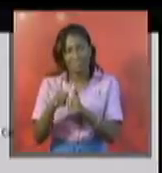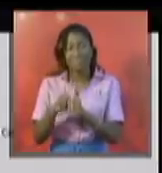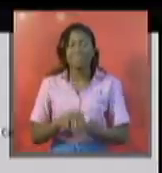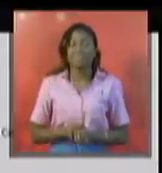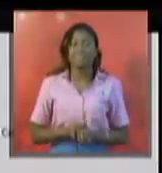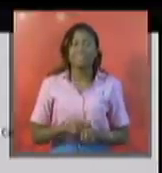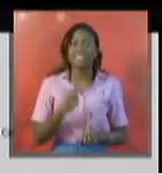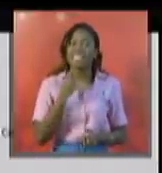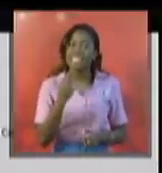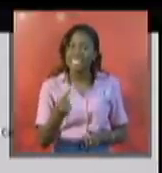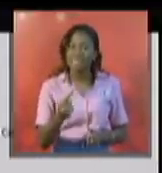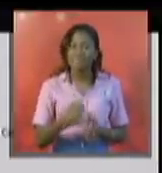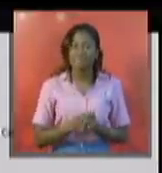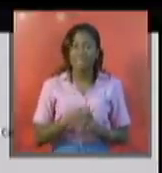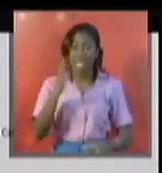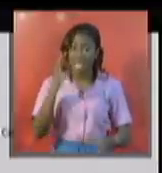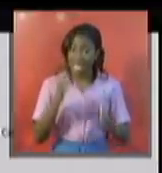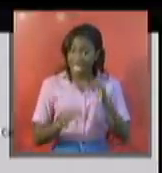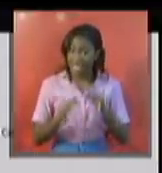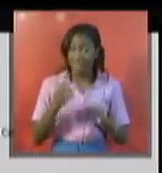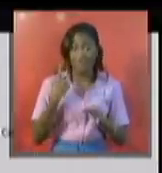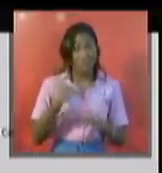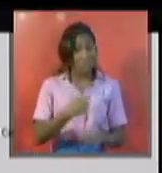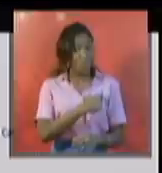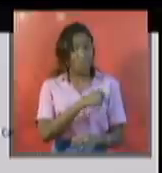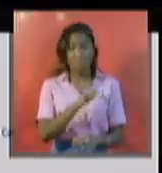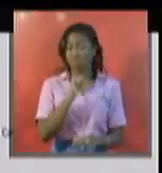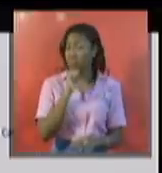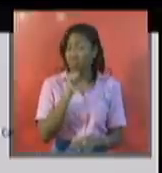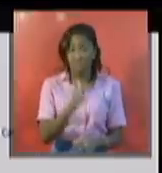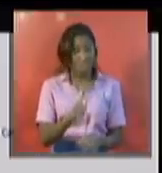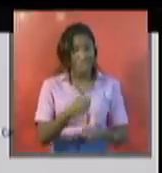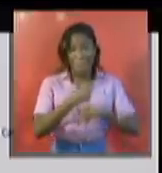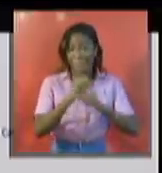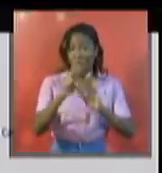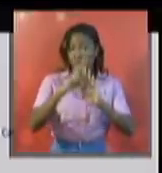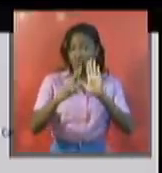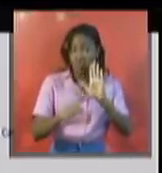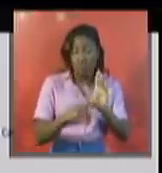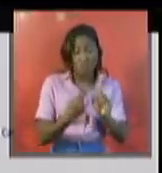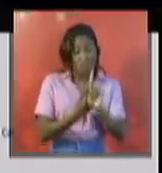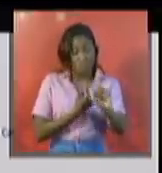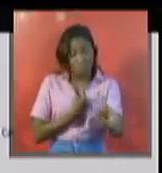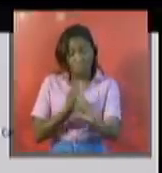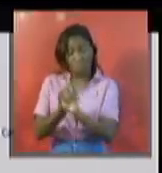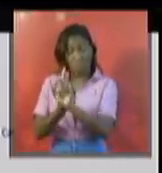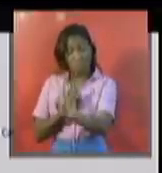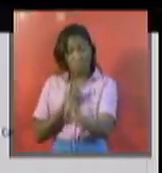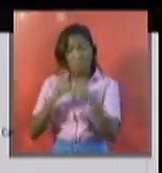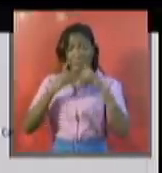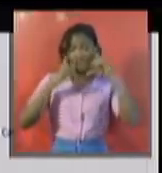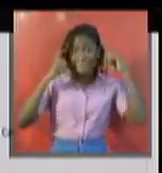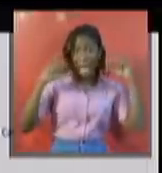not saying is, if we did not implement social distancing measures and masks, what would have been our